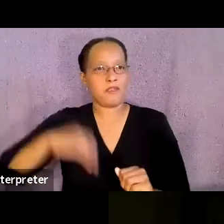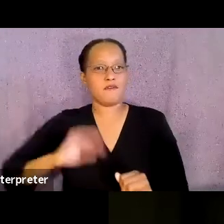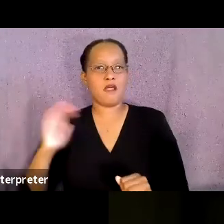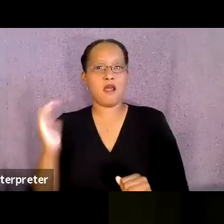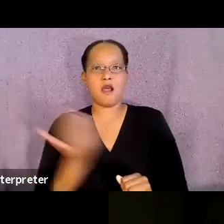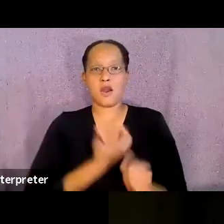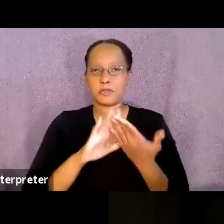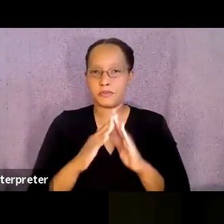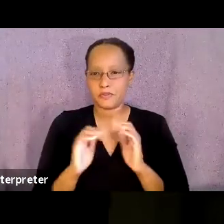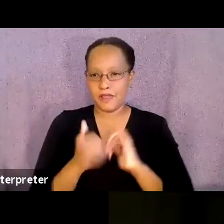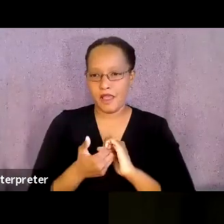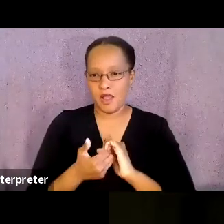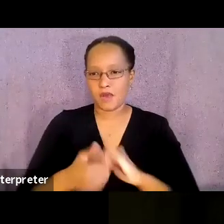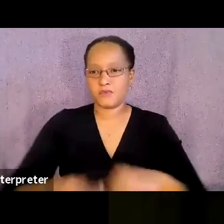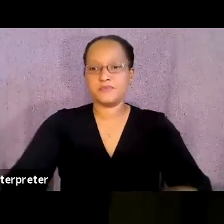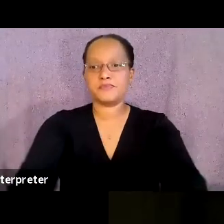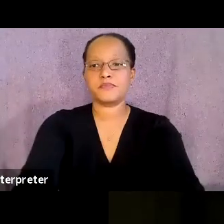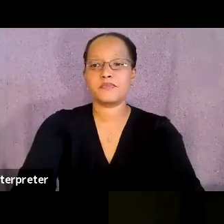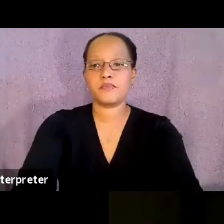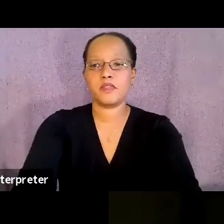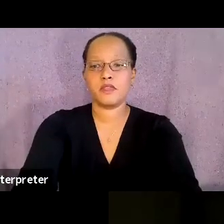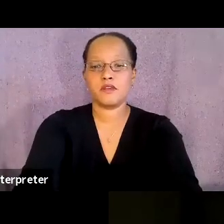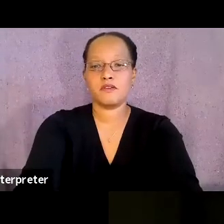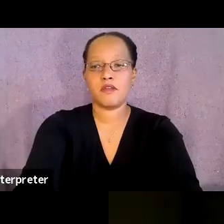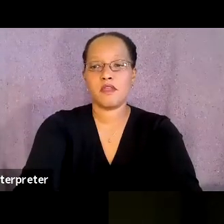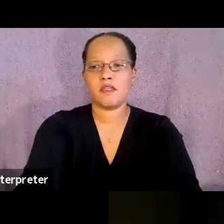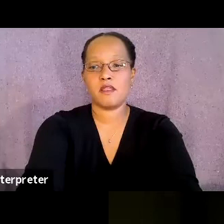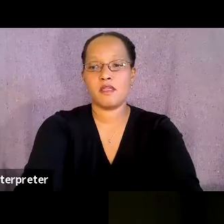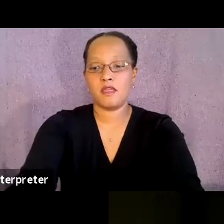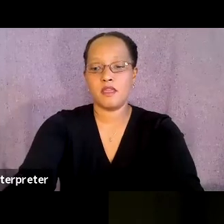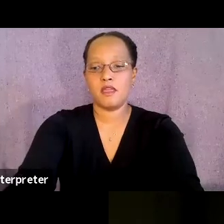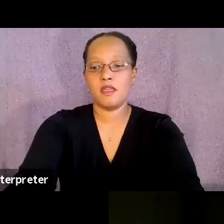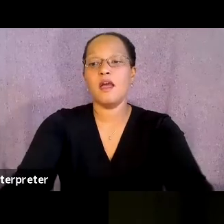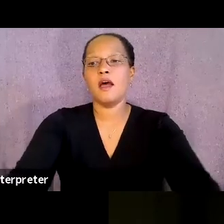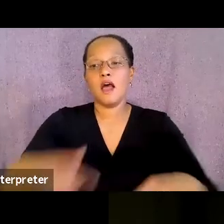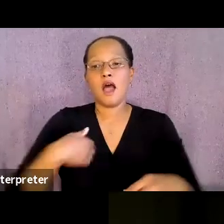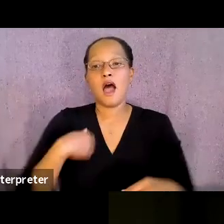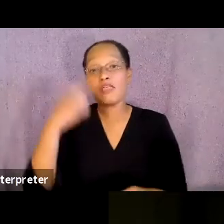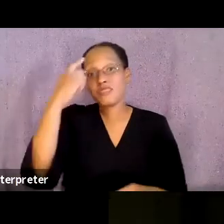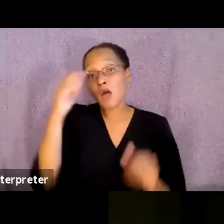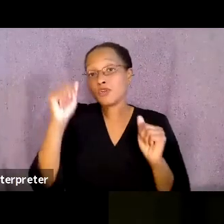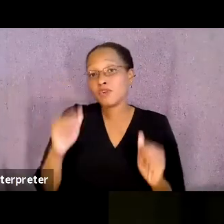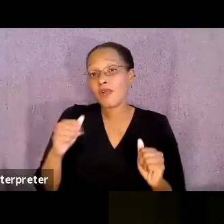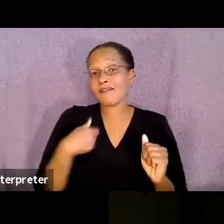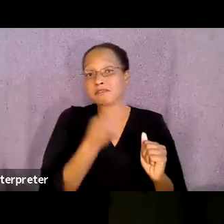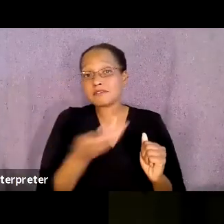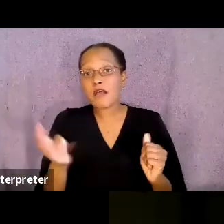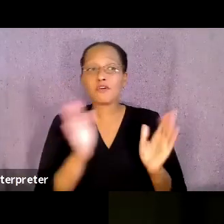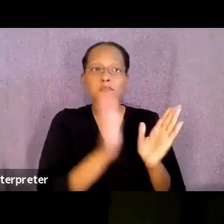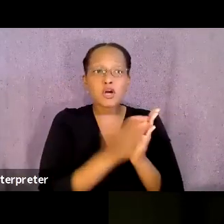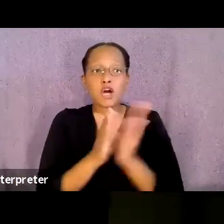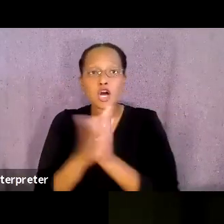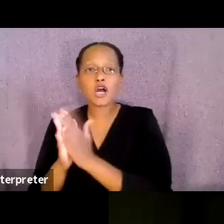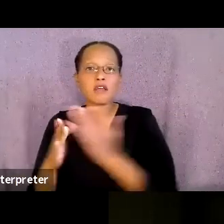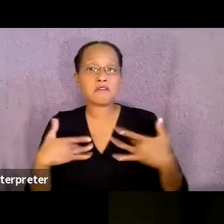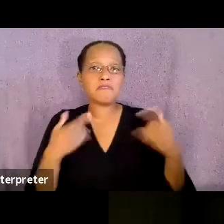So I thought, okay, we could do a series of book events, but really, you know, it